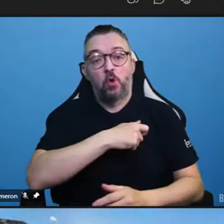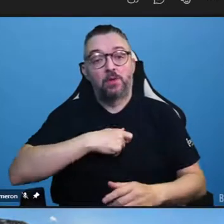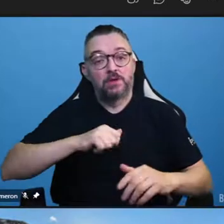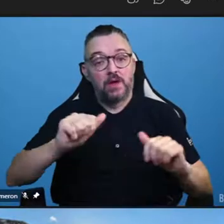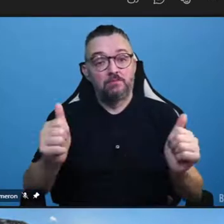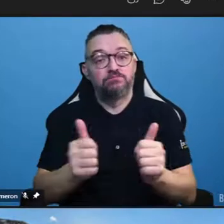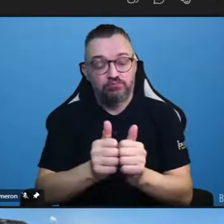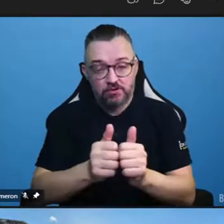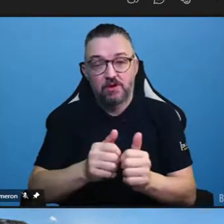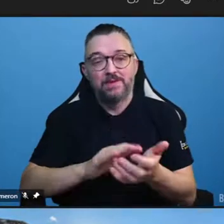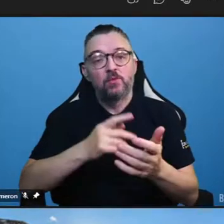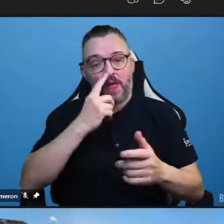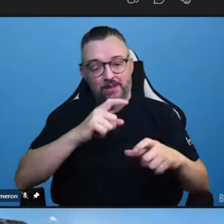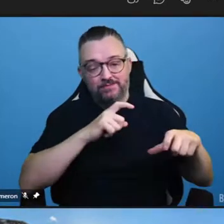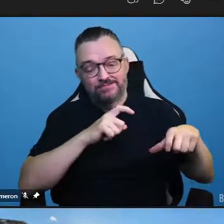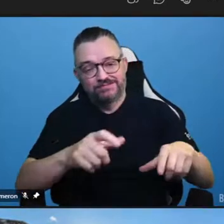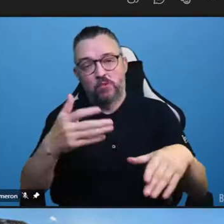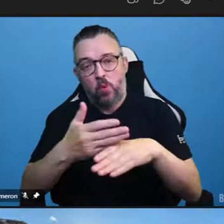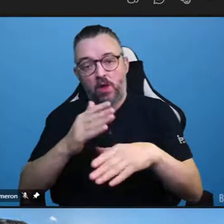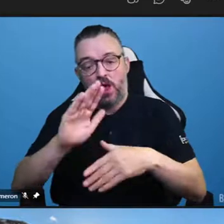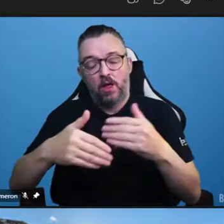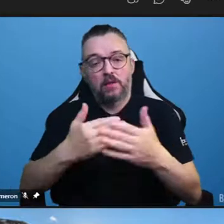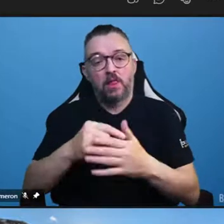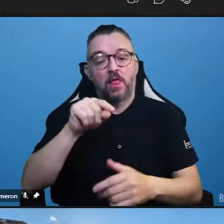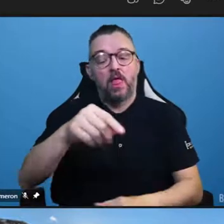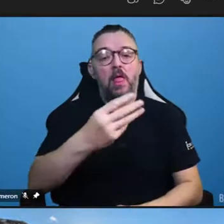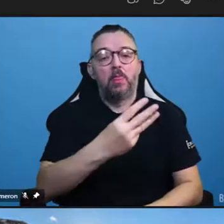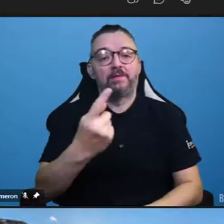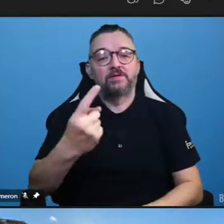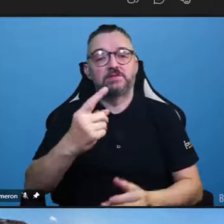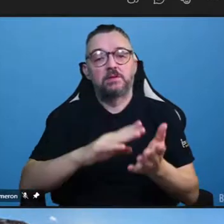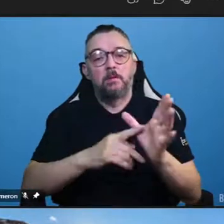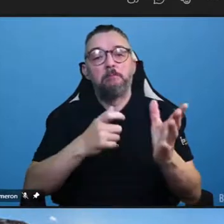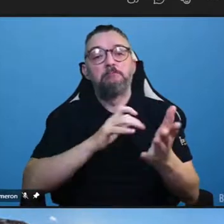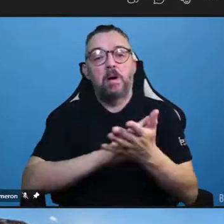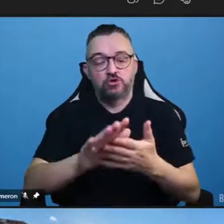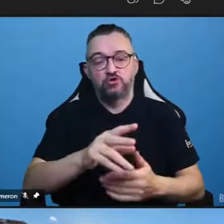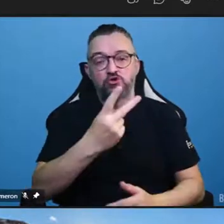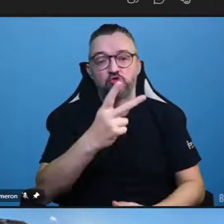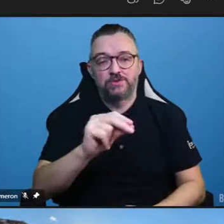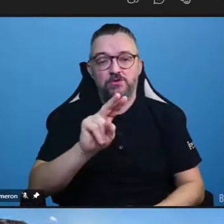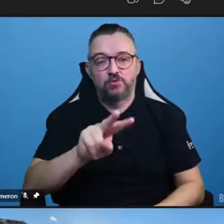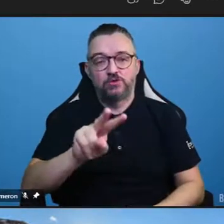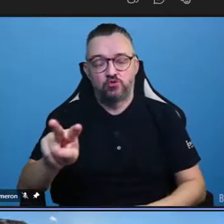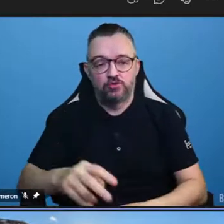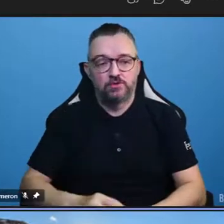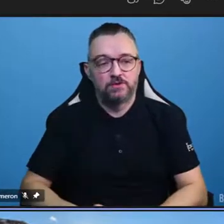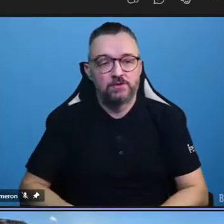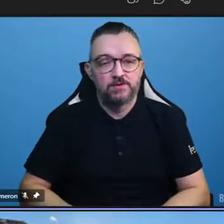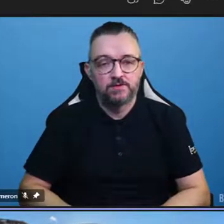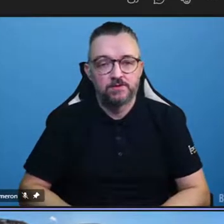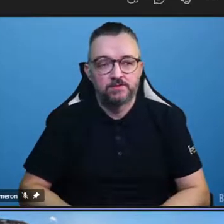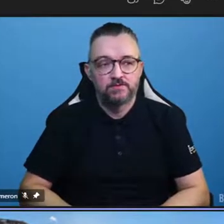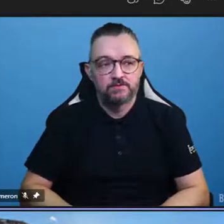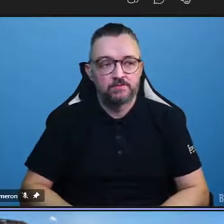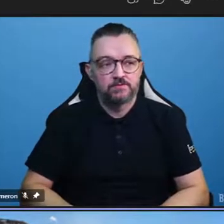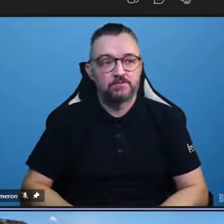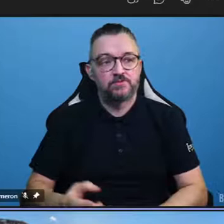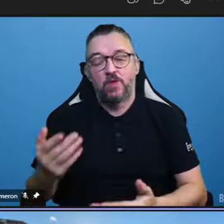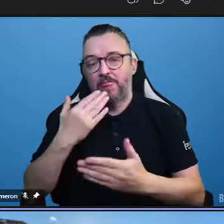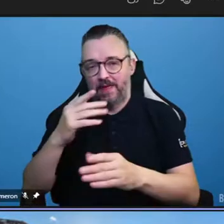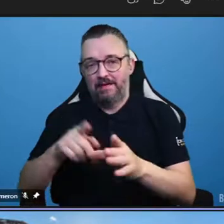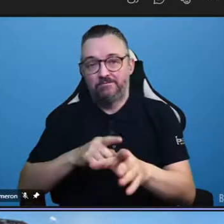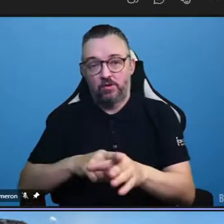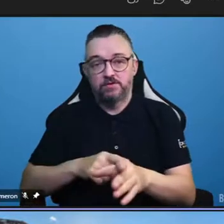to commence work on this through to 31st March 2022. Thank you, Chair. Thank you, Yvonne. And have